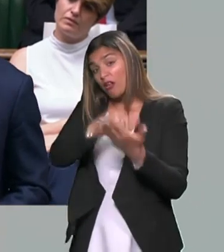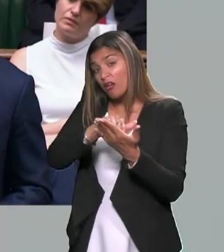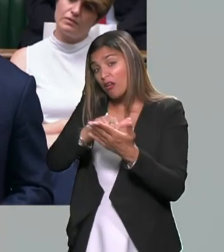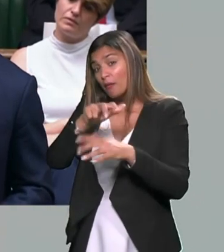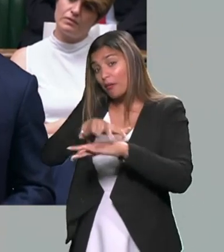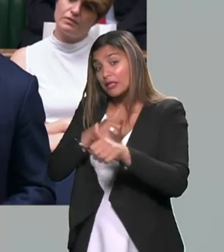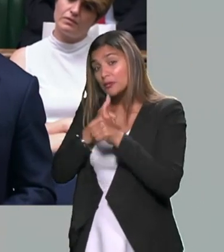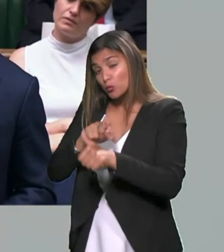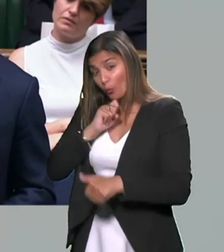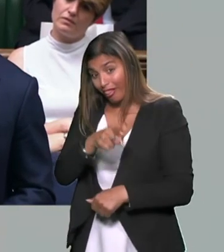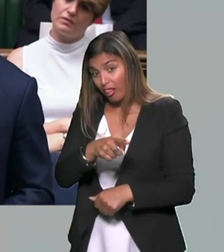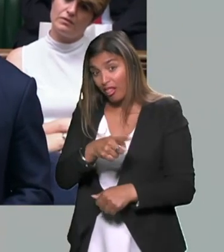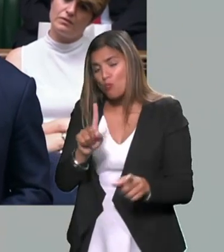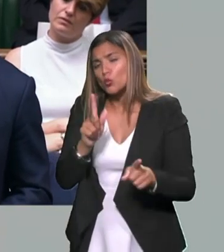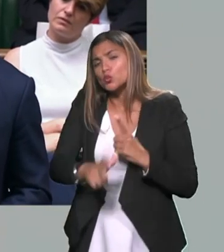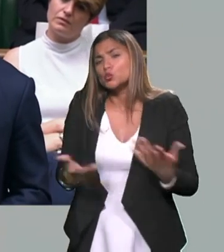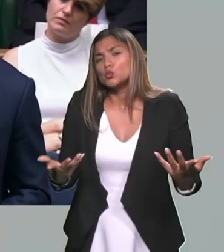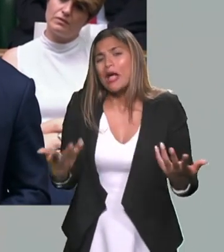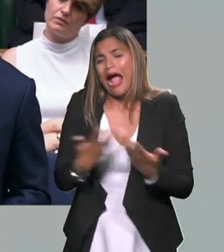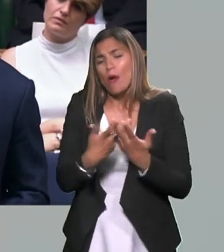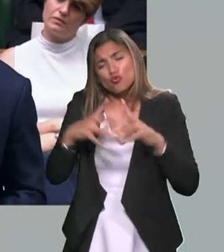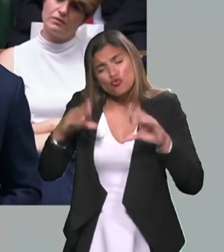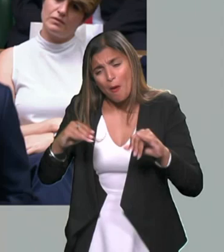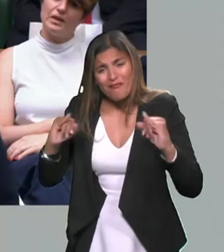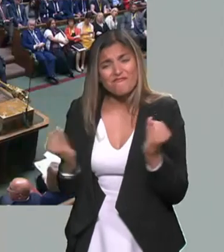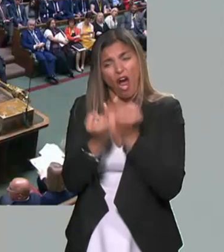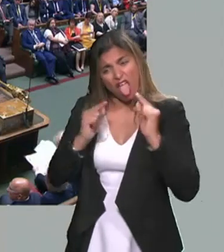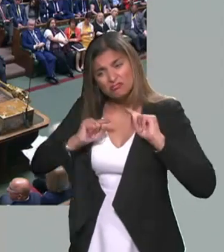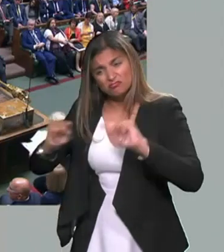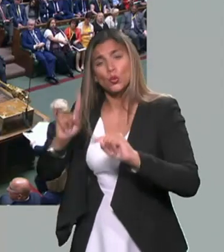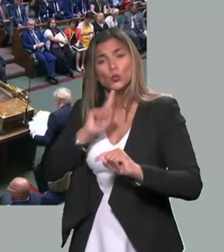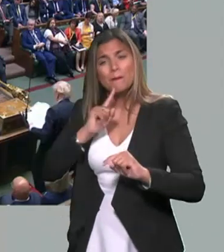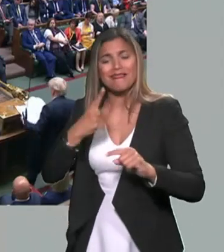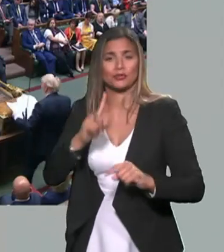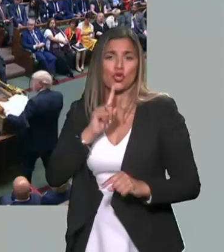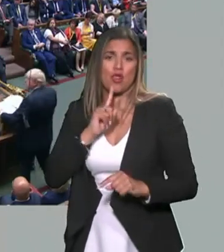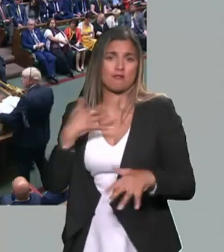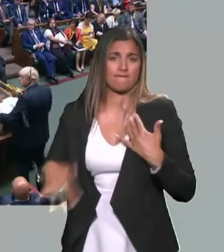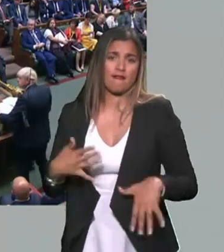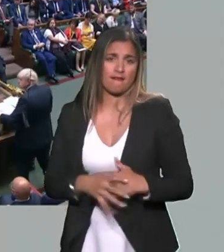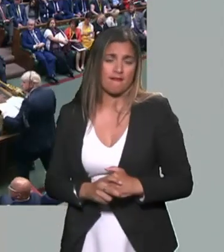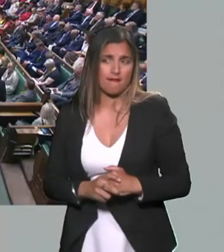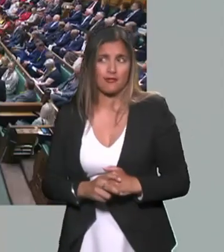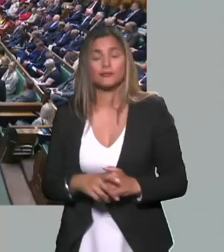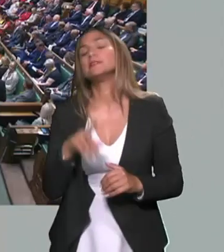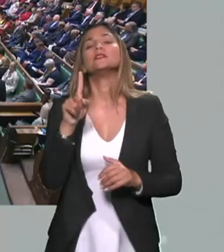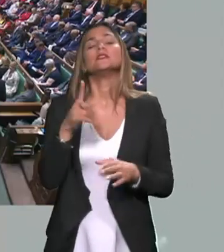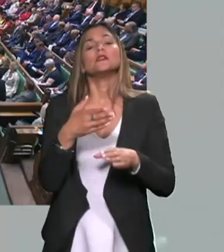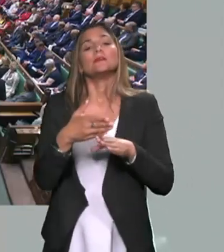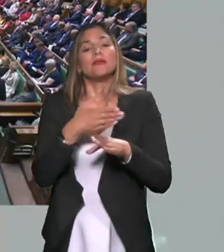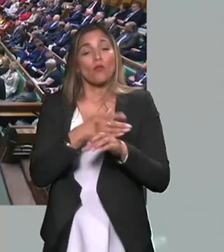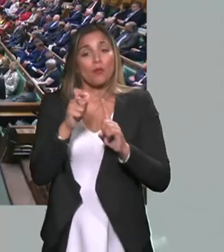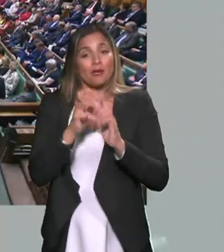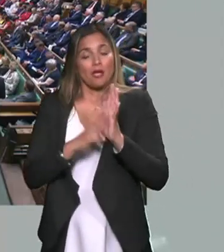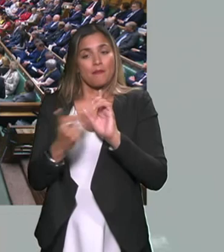the epidemic of violence in this country against women and girls? Just before the Prime Minister just to